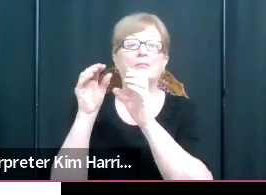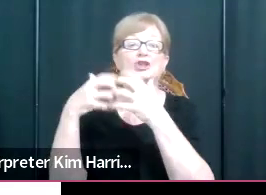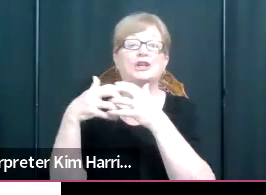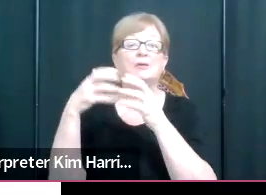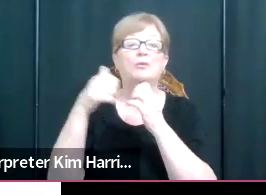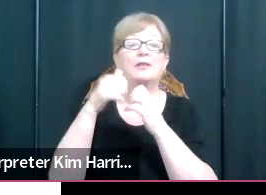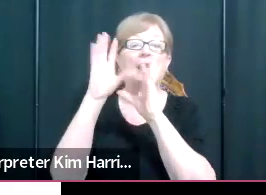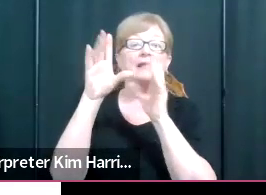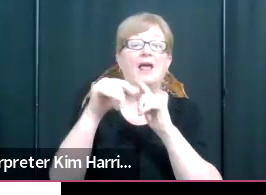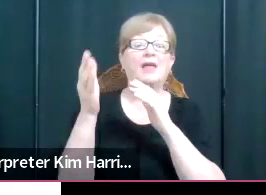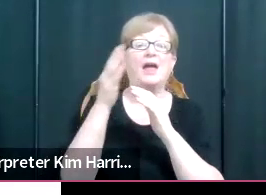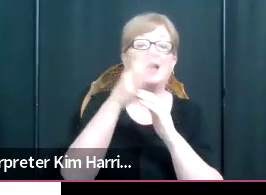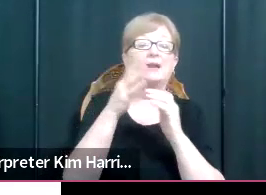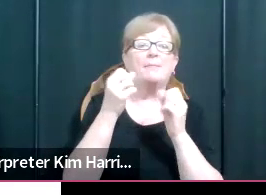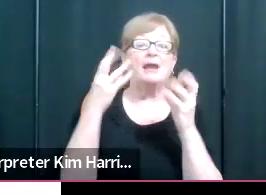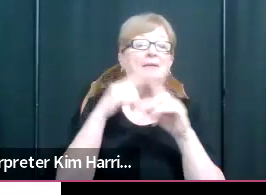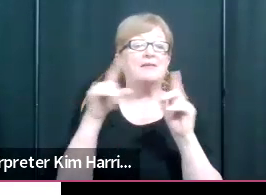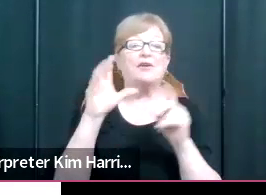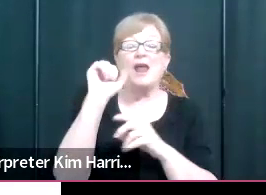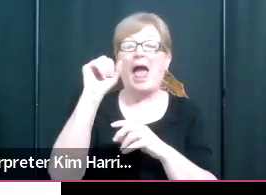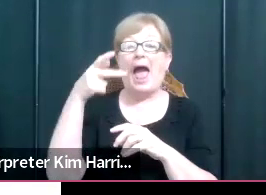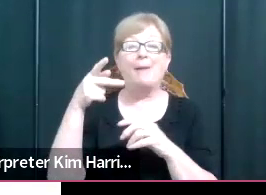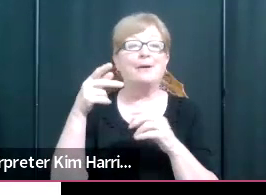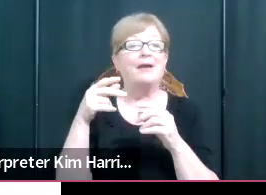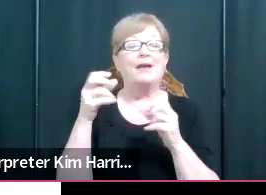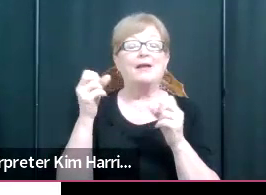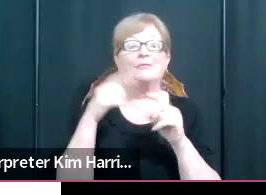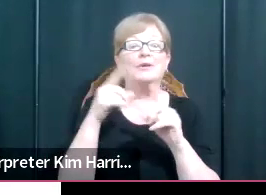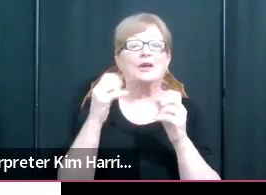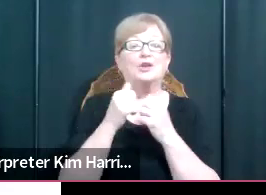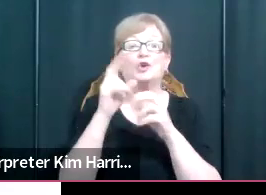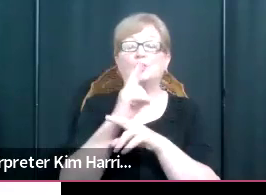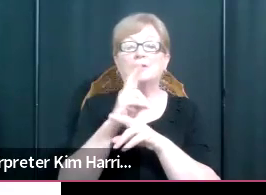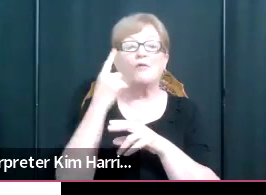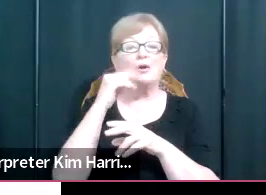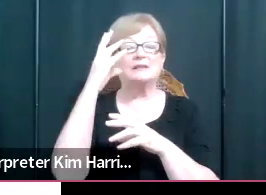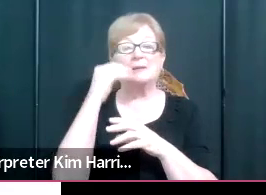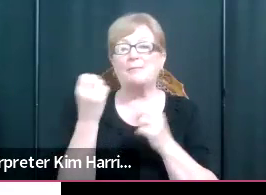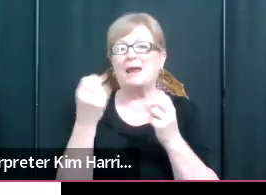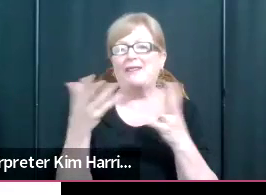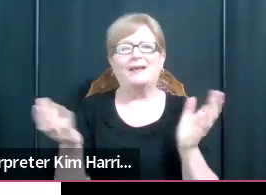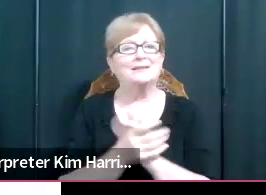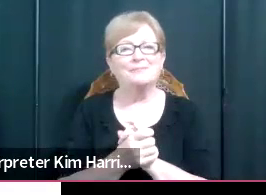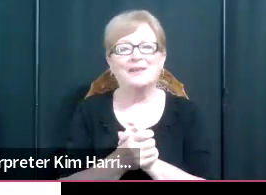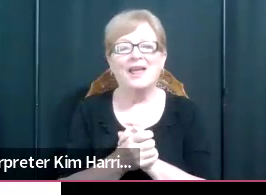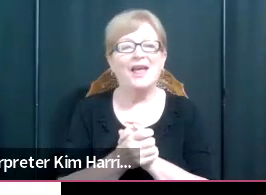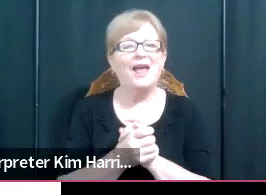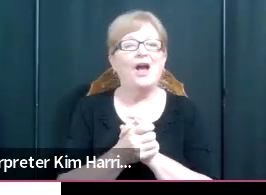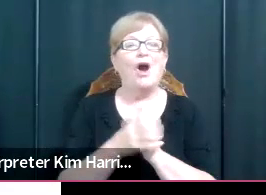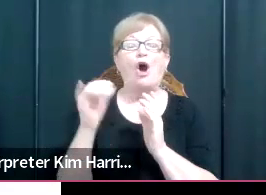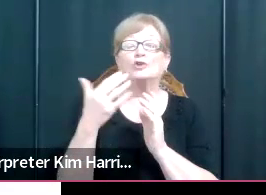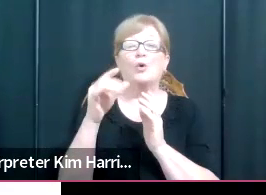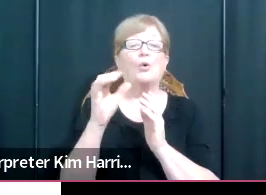different kinds of apps to help with sleeping. So that's just one that we came up with. And also compression